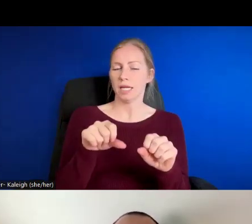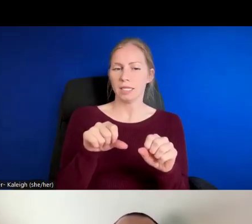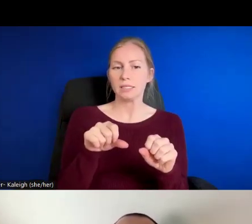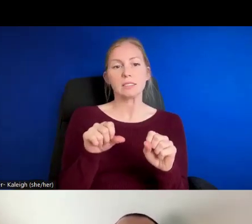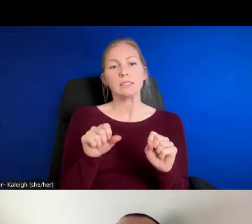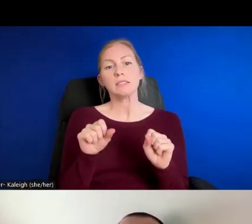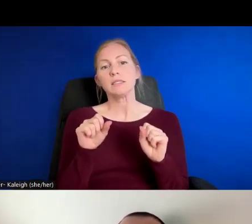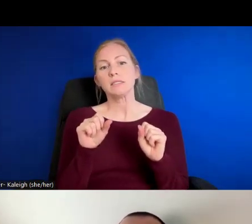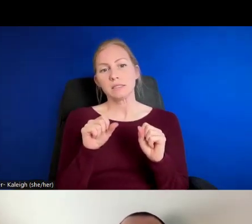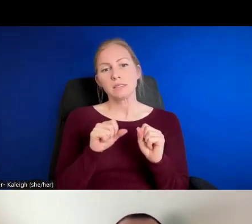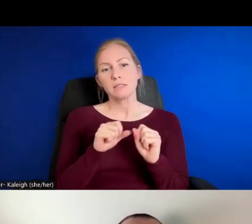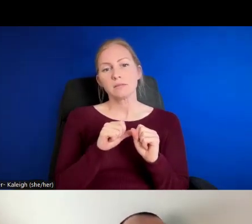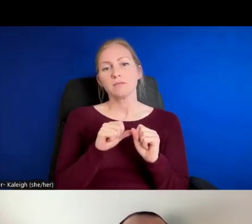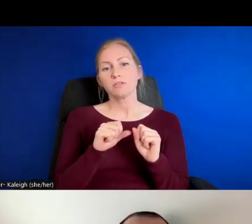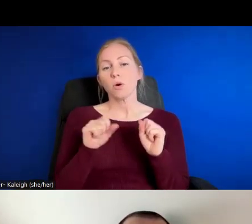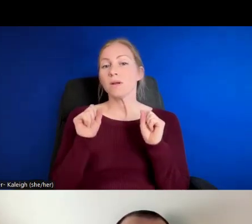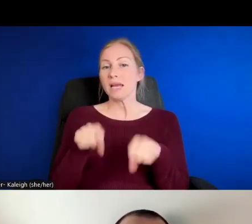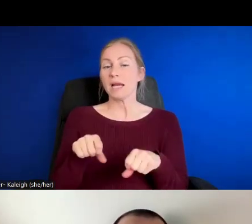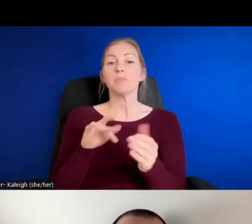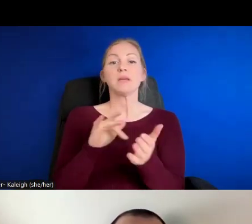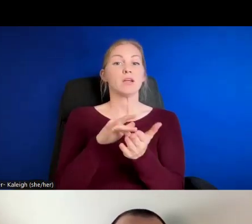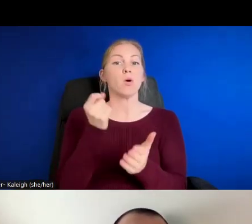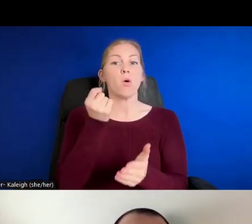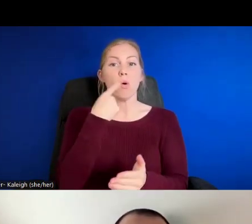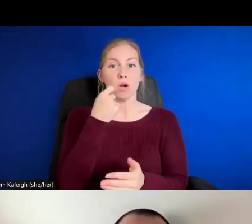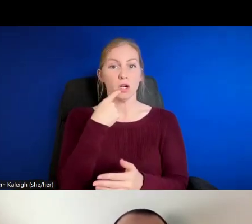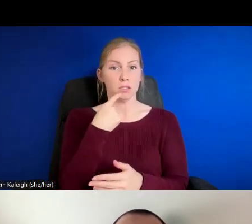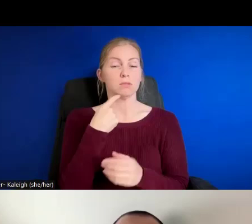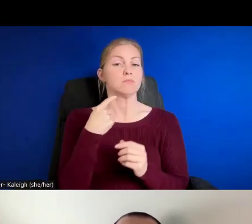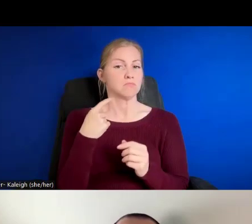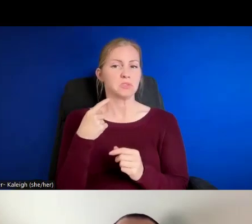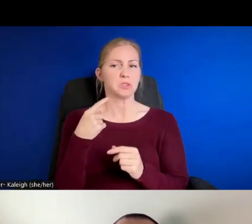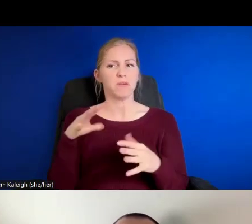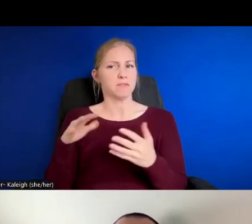be done with oral medication, as we mentioned earlier.